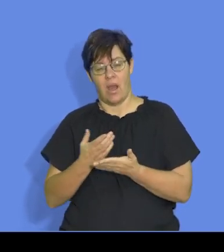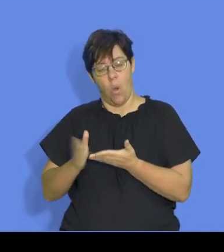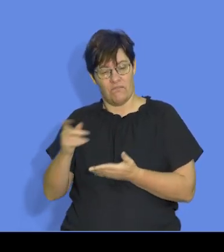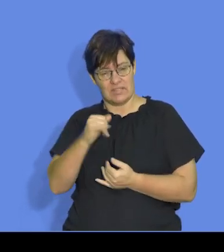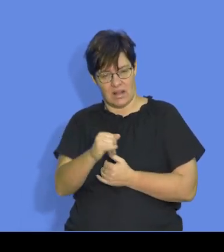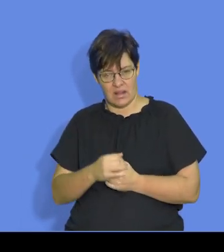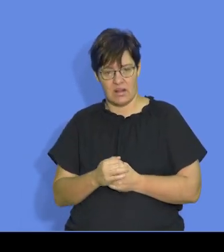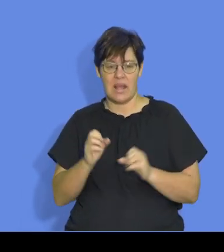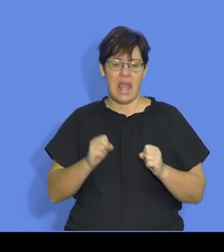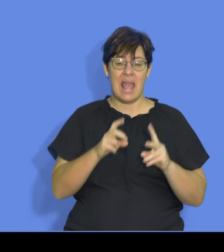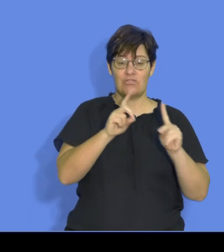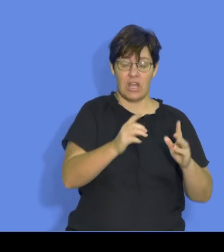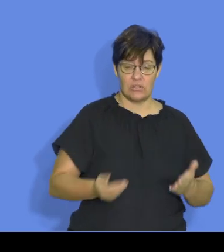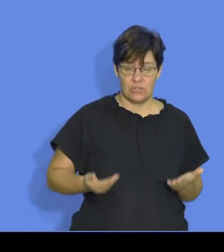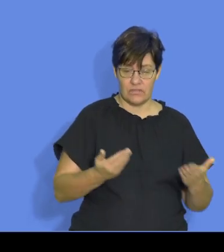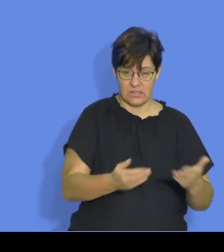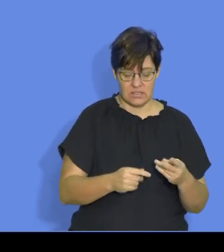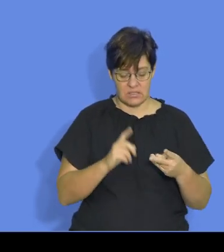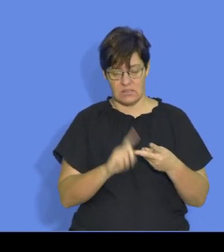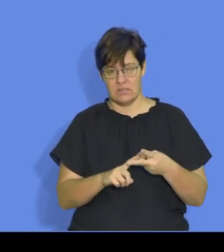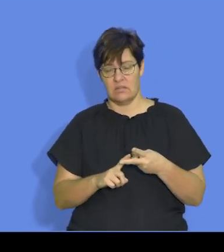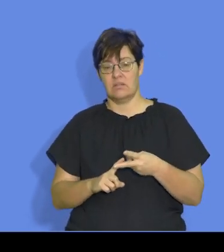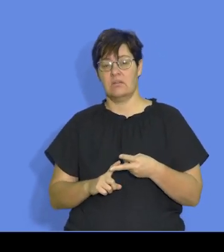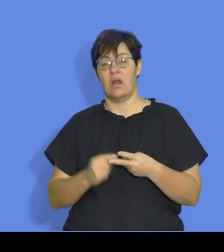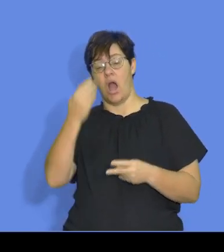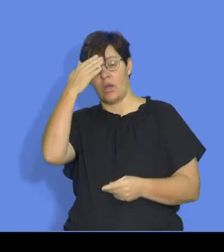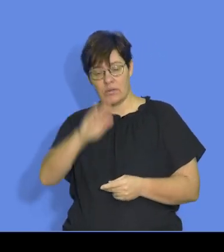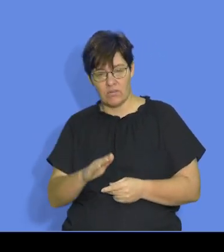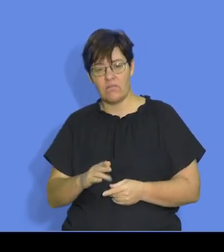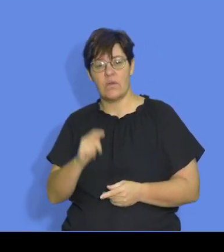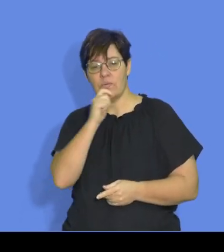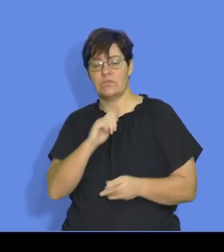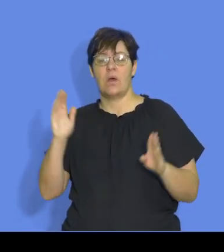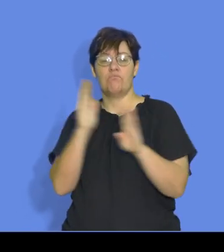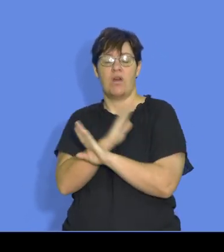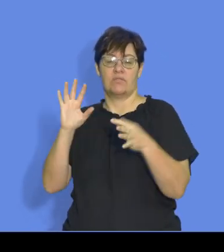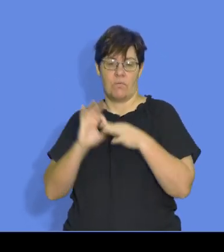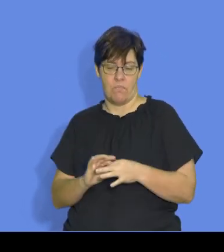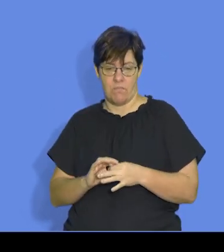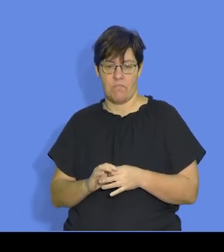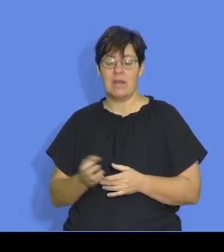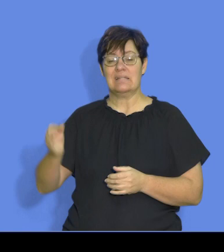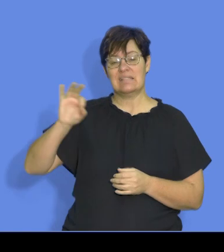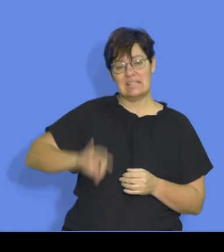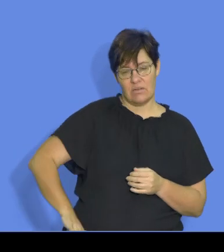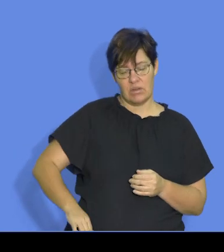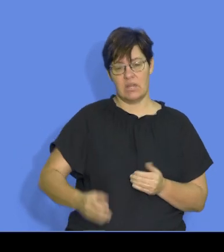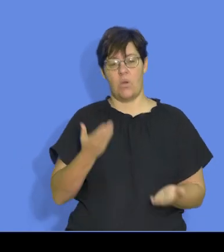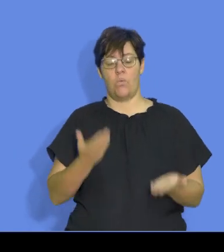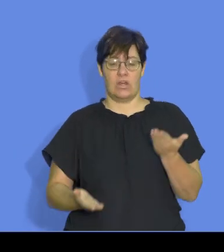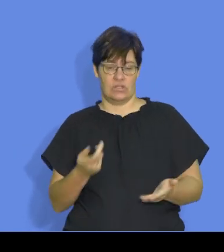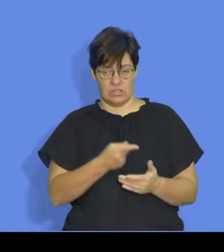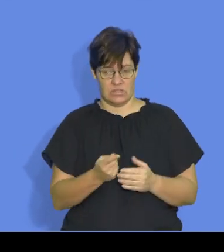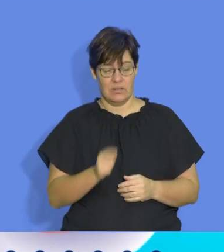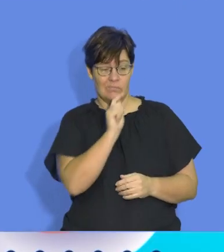It's education services, the renting of accommodation for use as a private home, salaries and wages. All